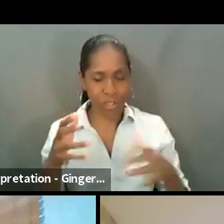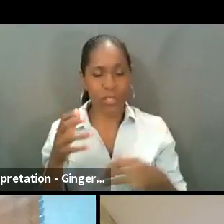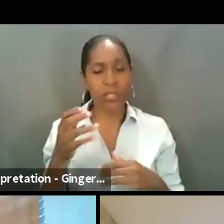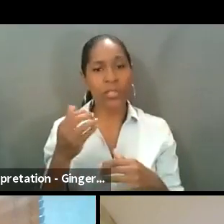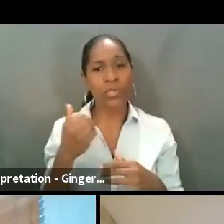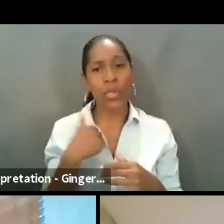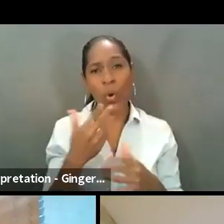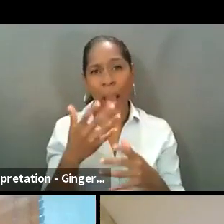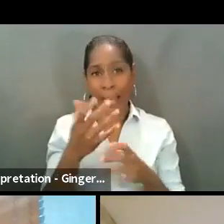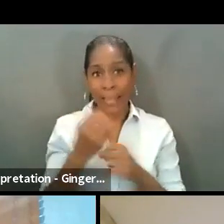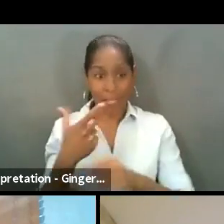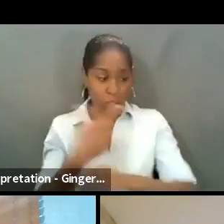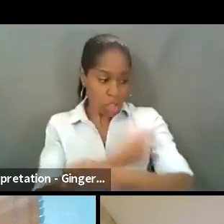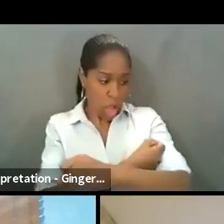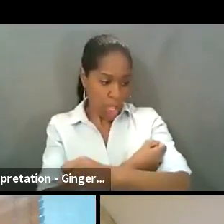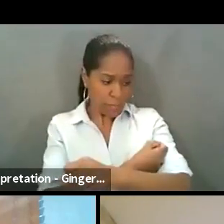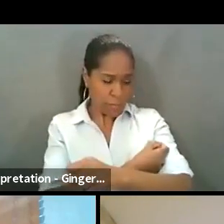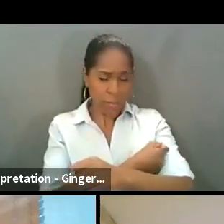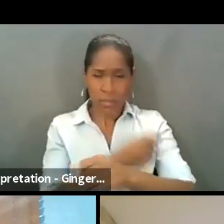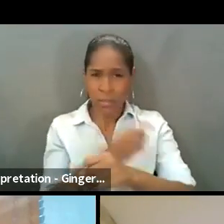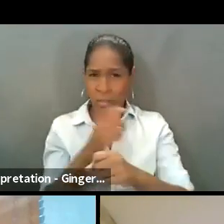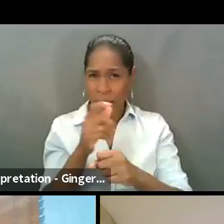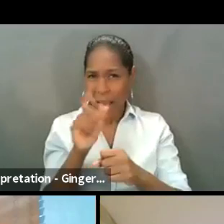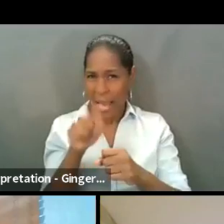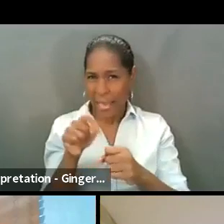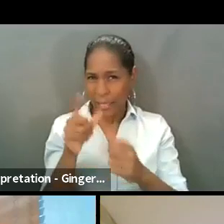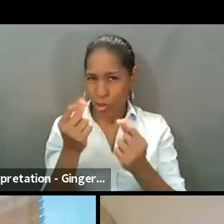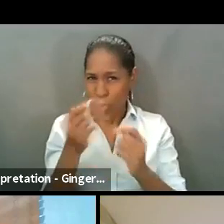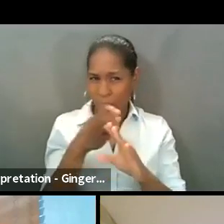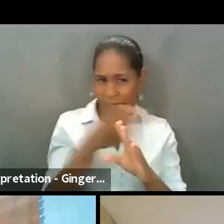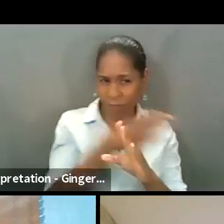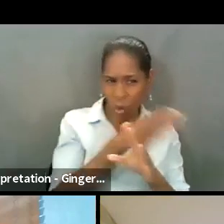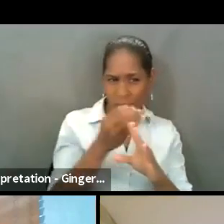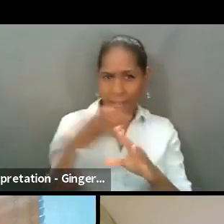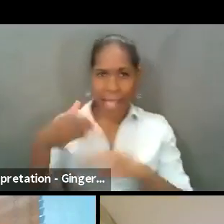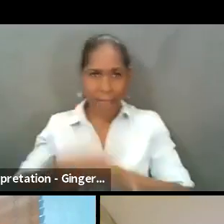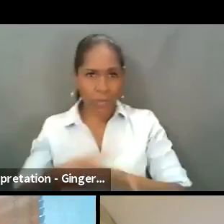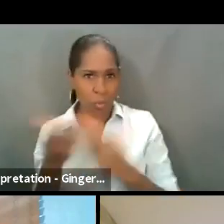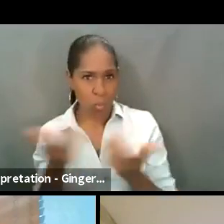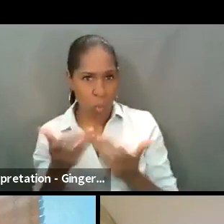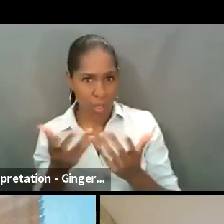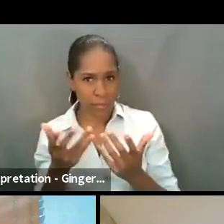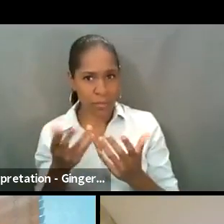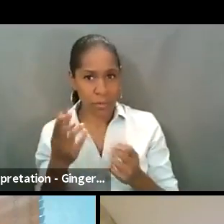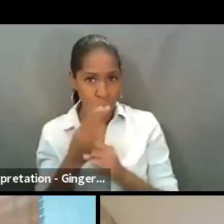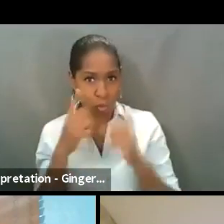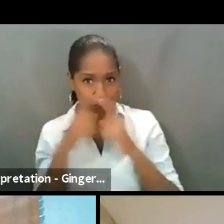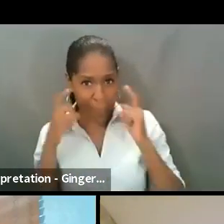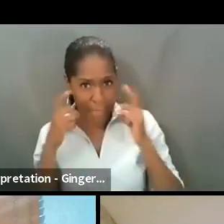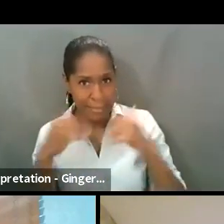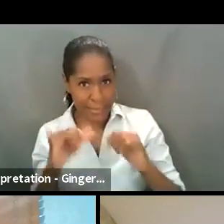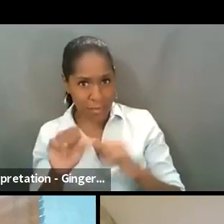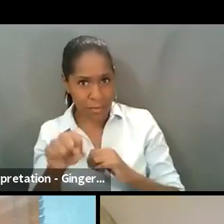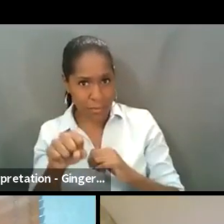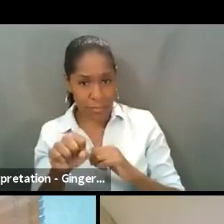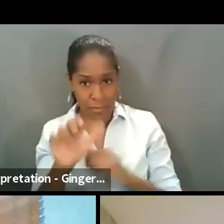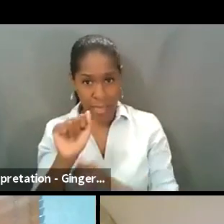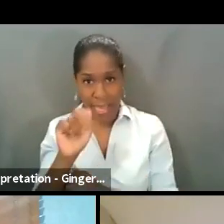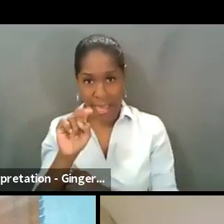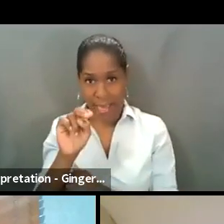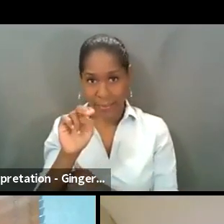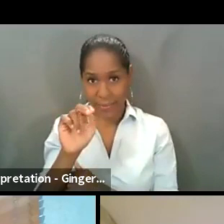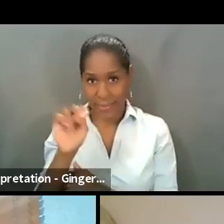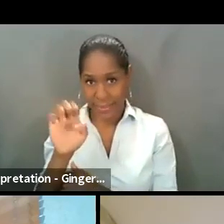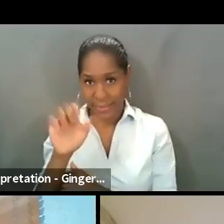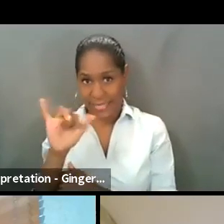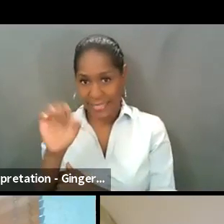after care? So I should still be wearing my mask, but is there anything else that I can expect? Annelise, do you want to take this one on?